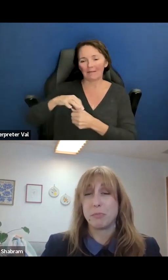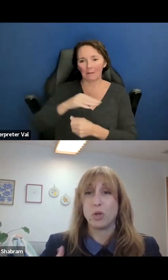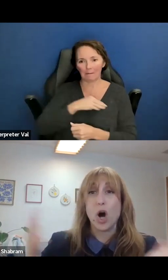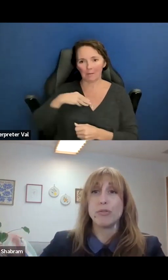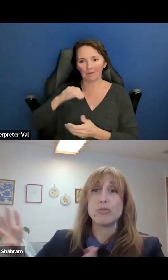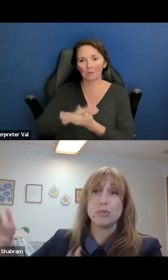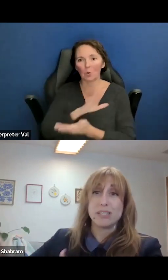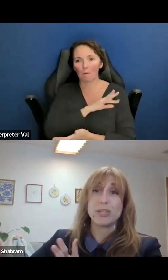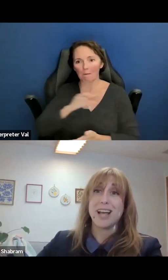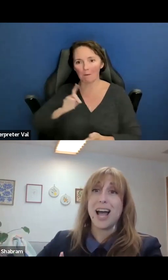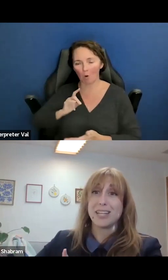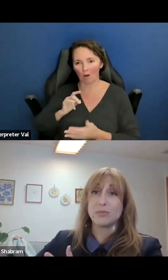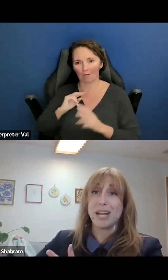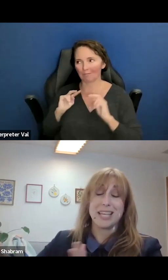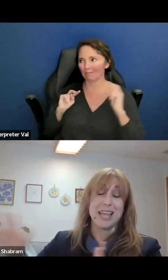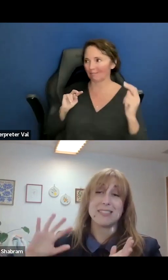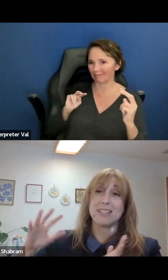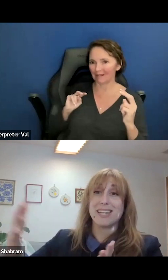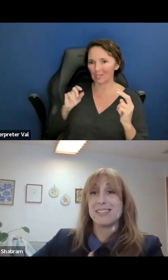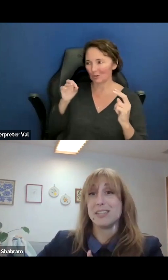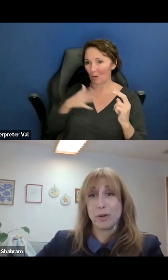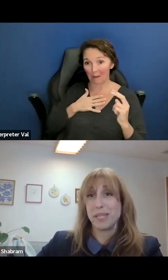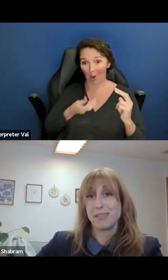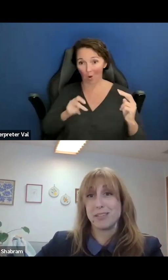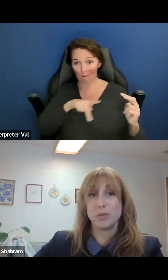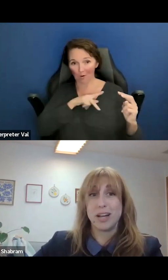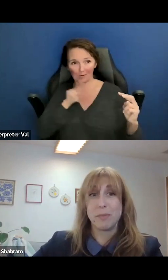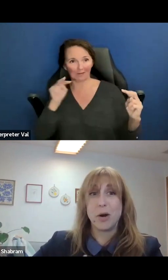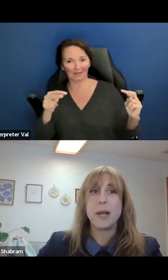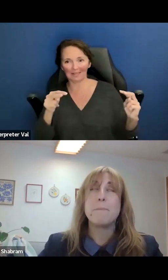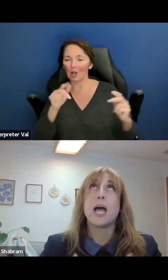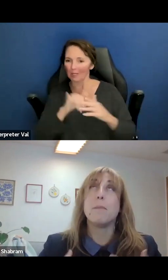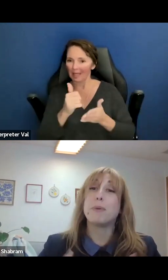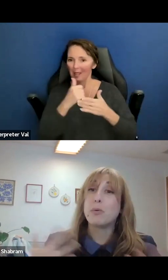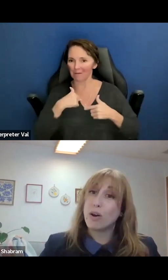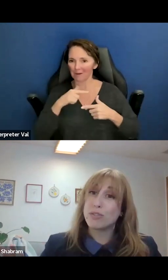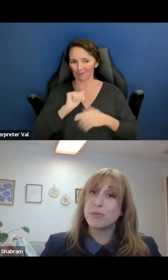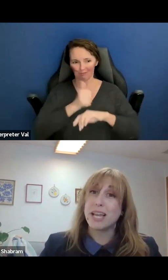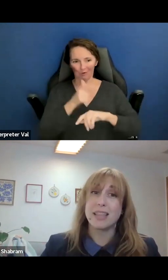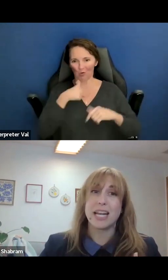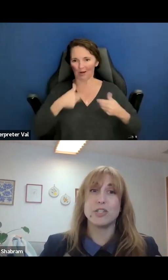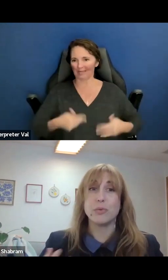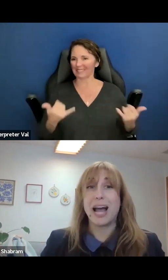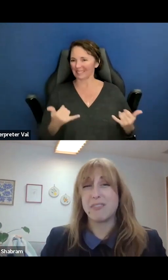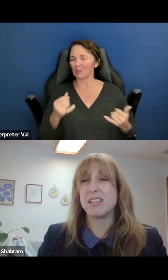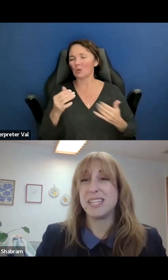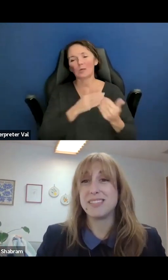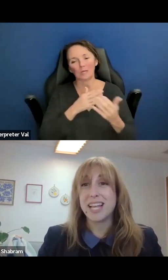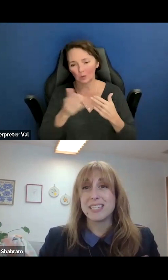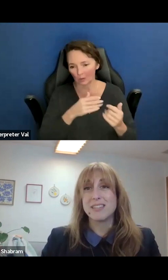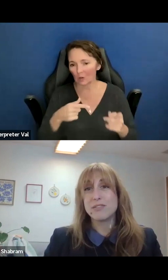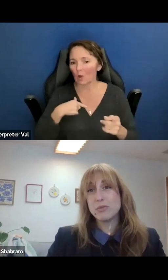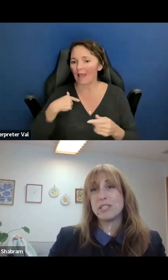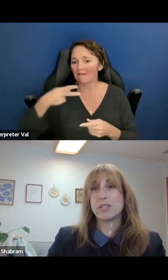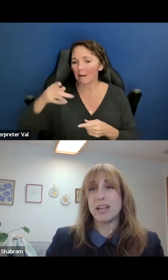perspective of people on the school district side, right? Like that is a different beast, as we'll talk about. But I will also say that I do have some